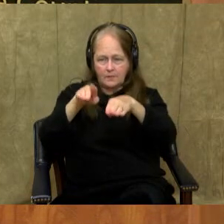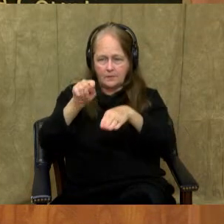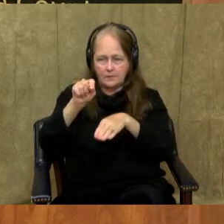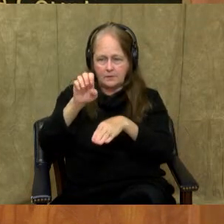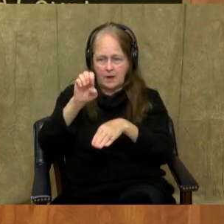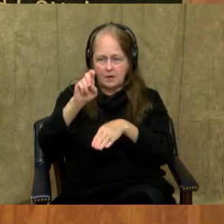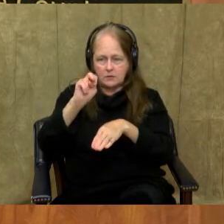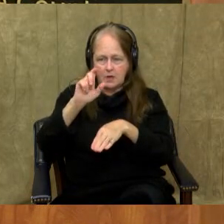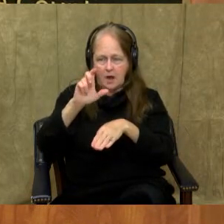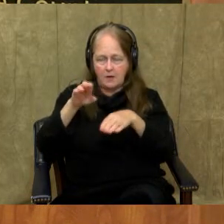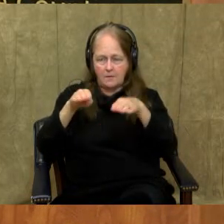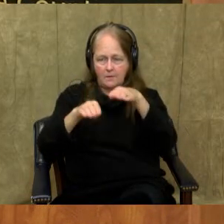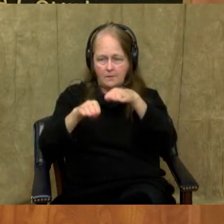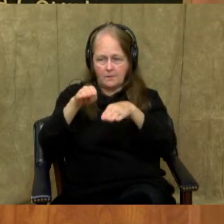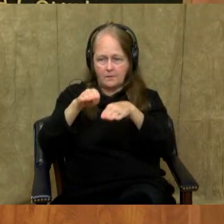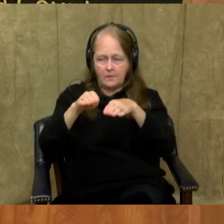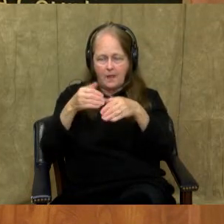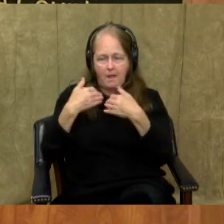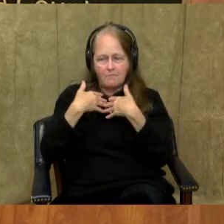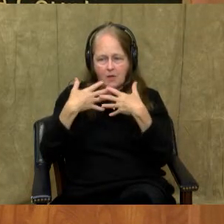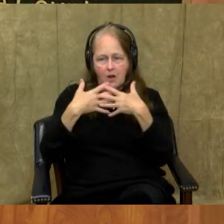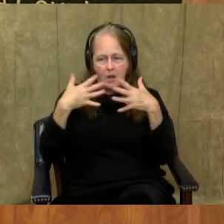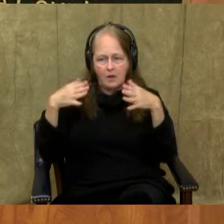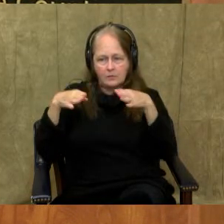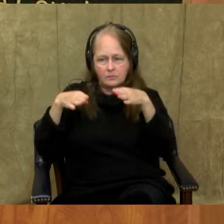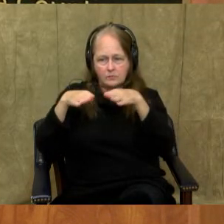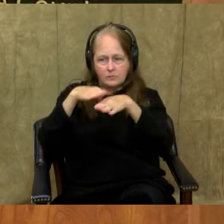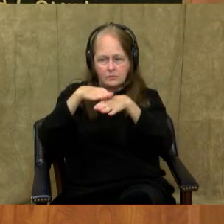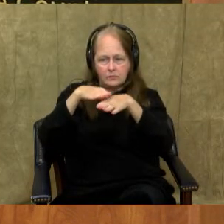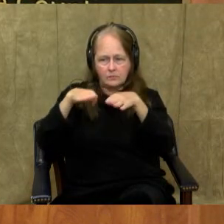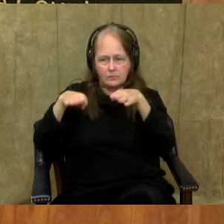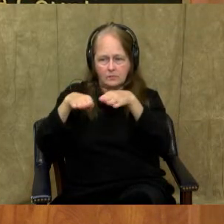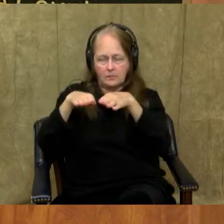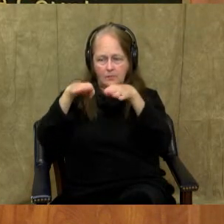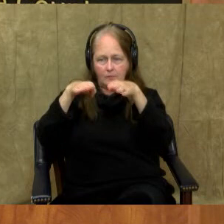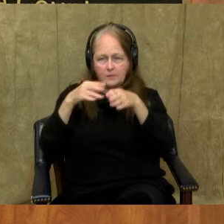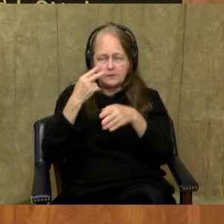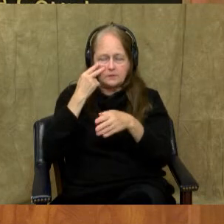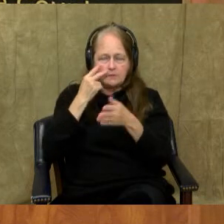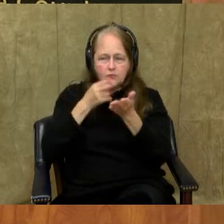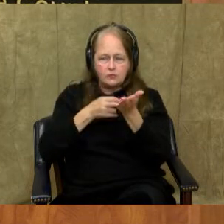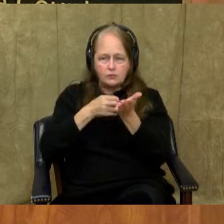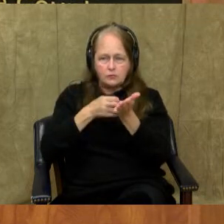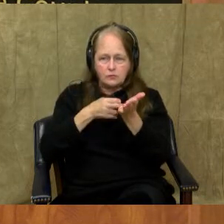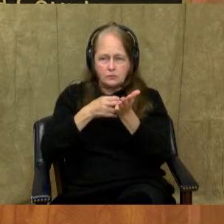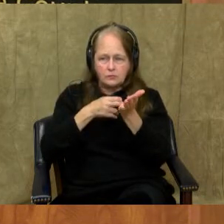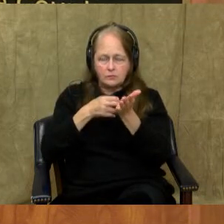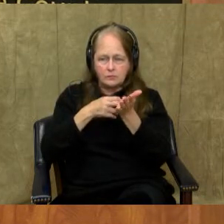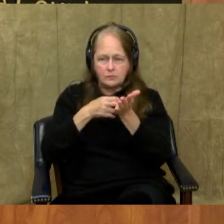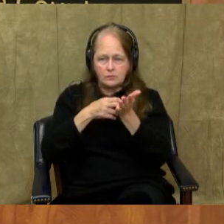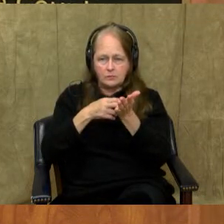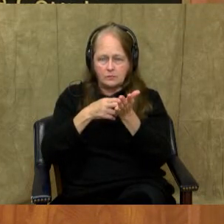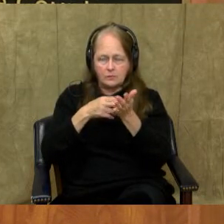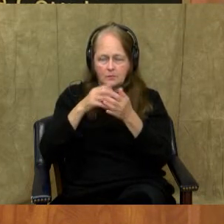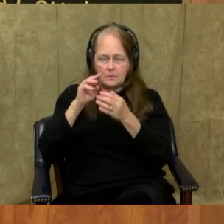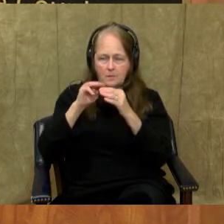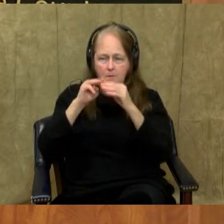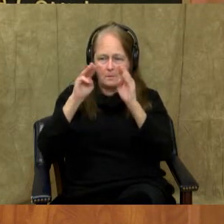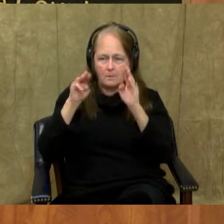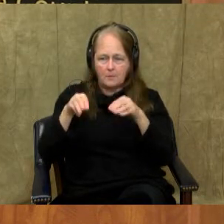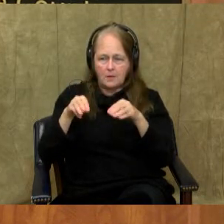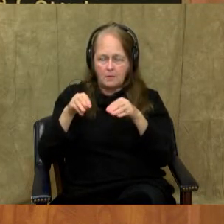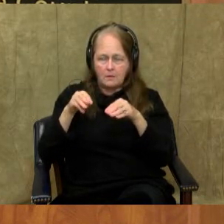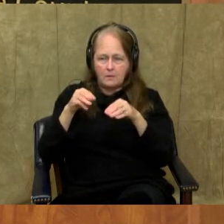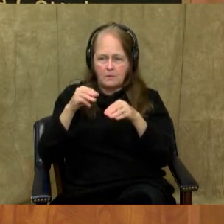where you have a lot of heightened seismic activity. All right, so let's see if that's true. I pulled up a MapMaker